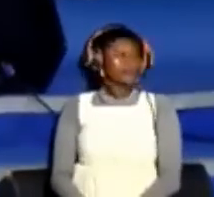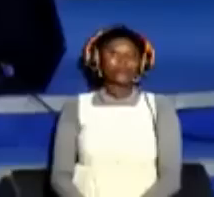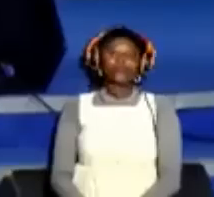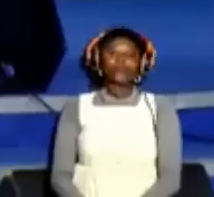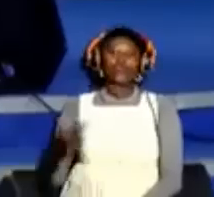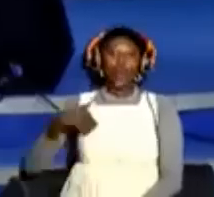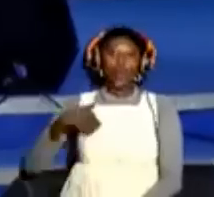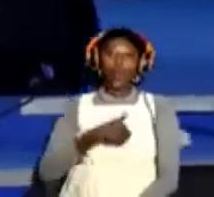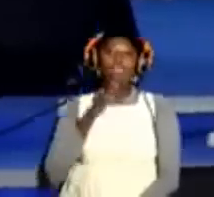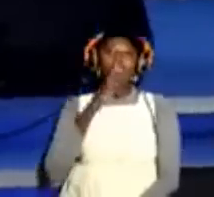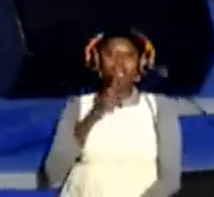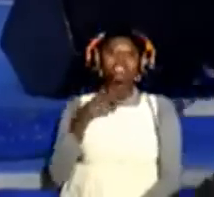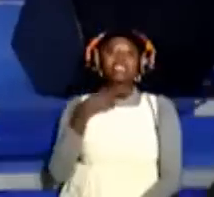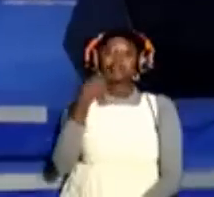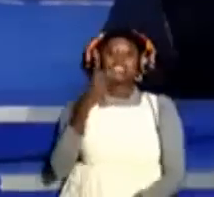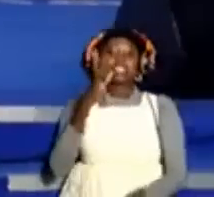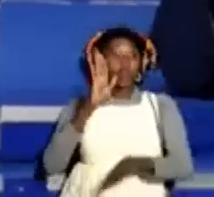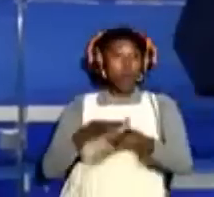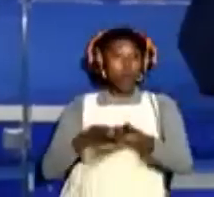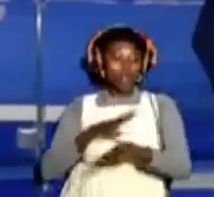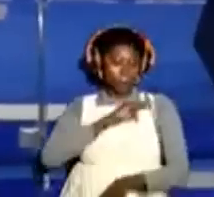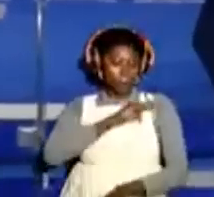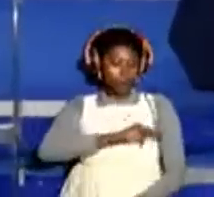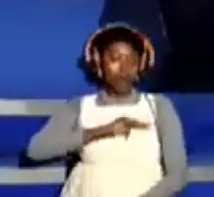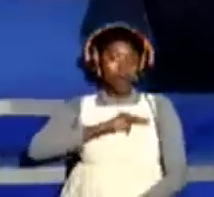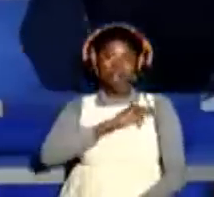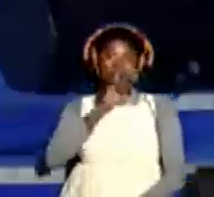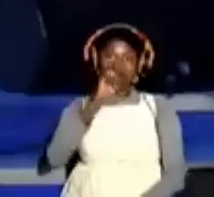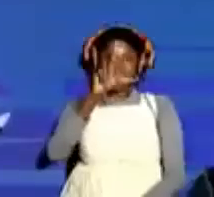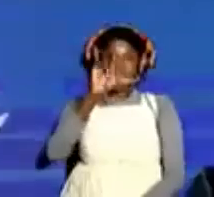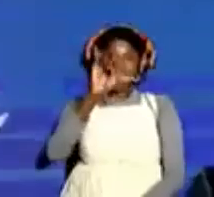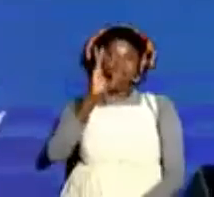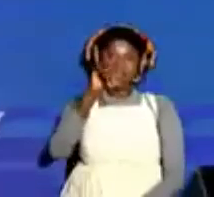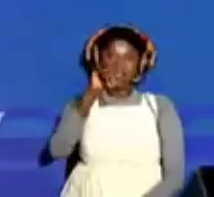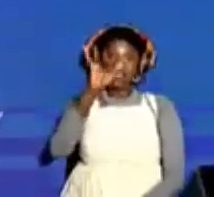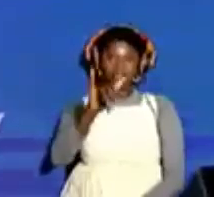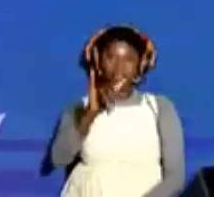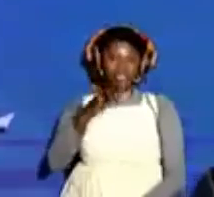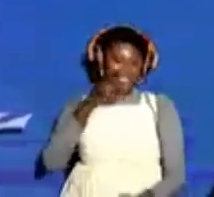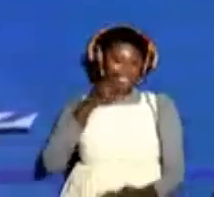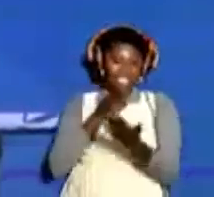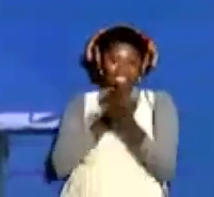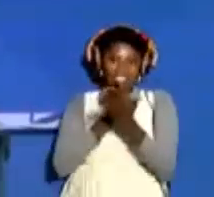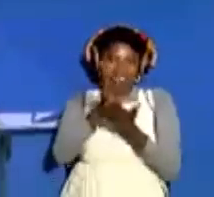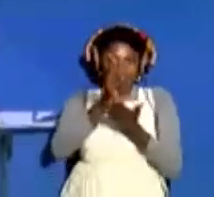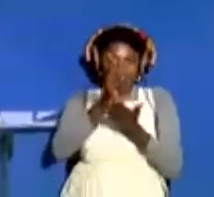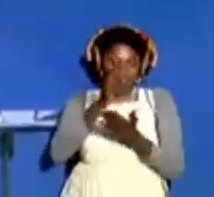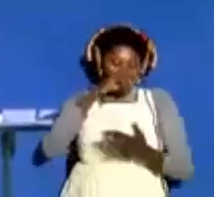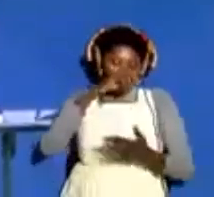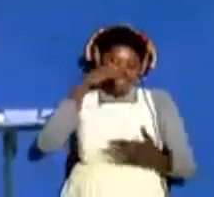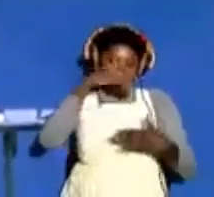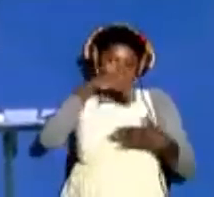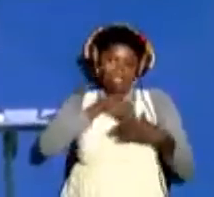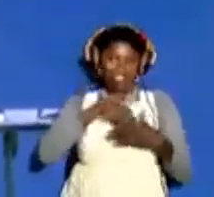We are speaking about morality. We are speaking about integrity.